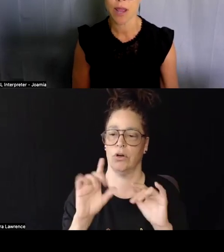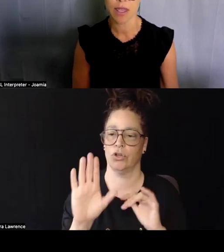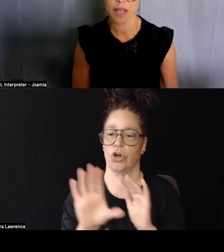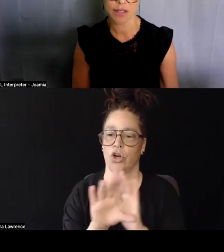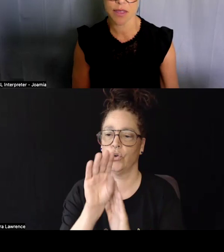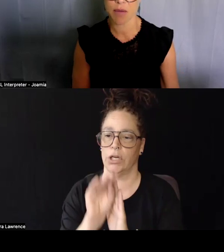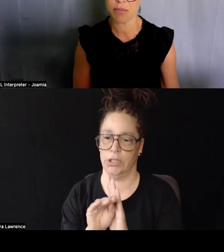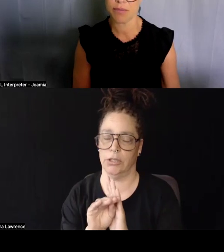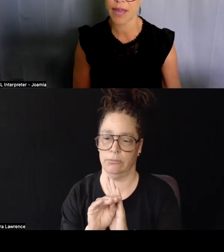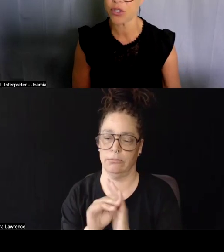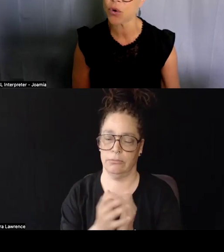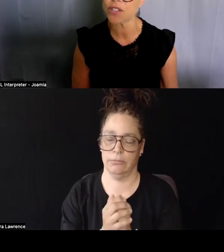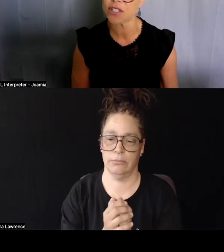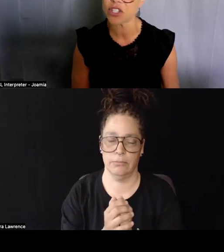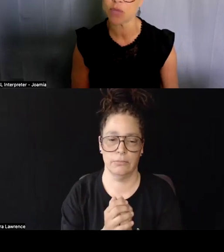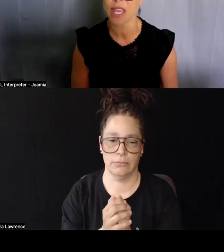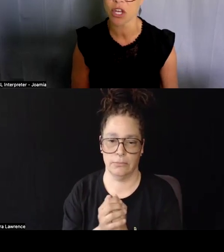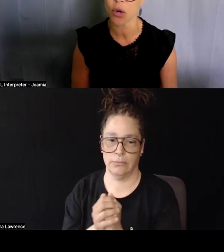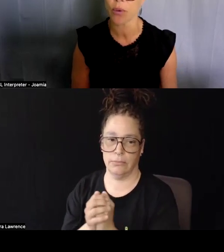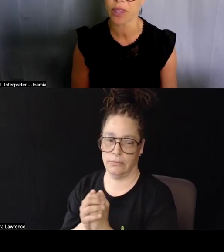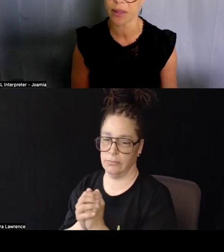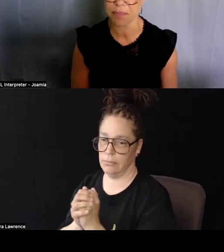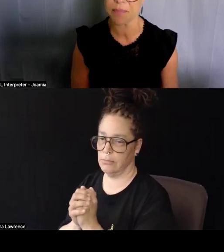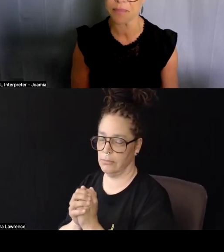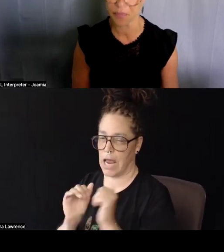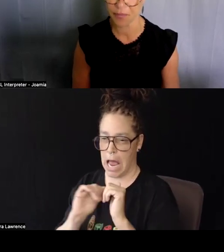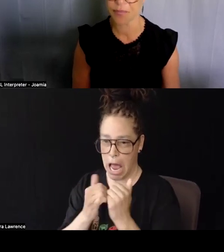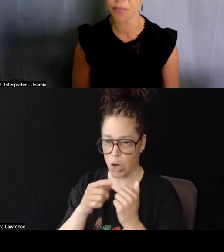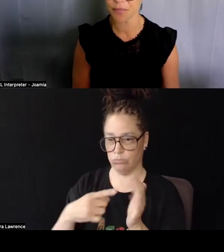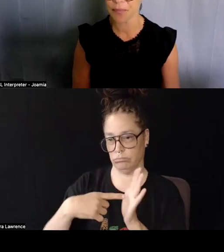is recognizing them by the choices that you make in your curriculum.